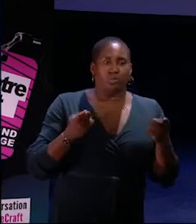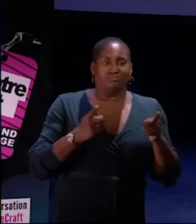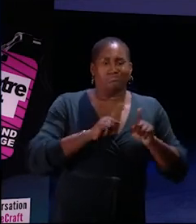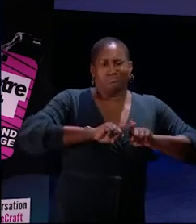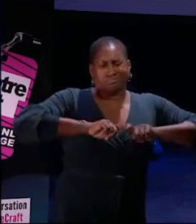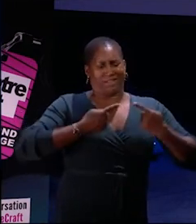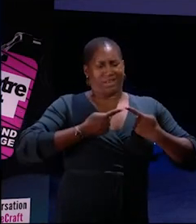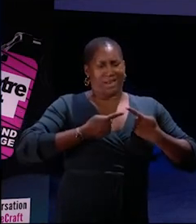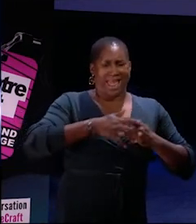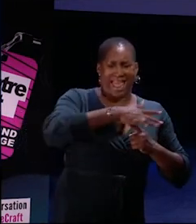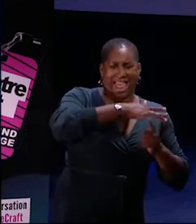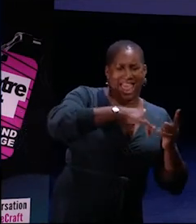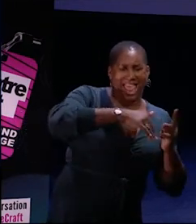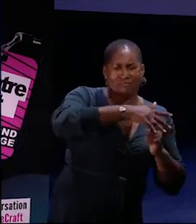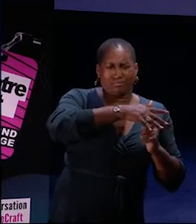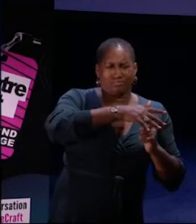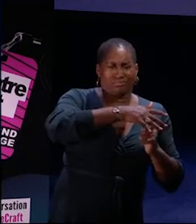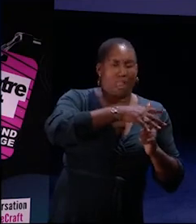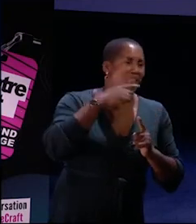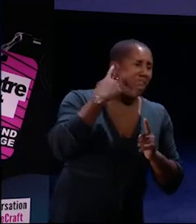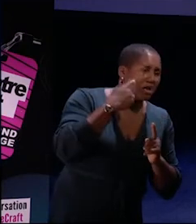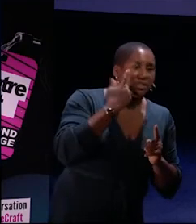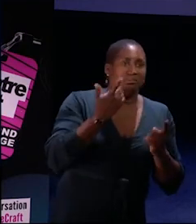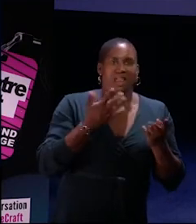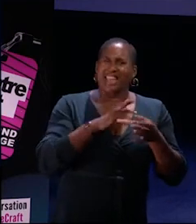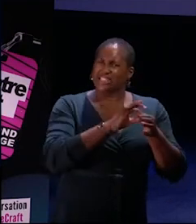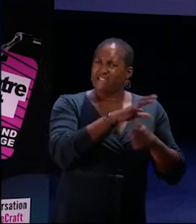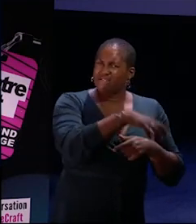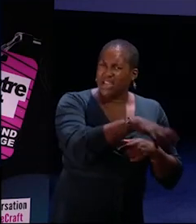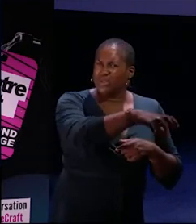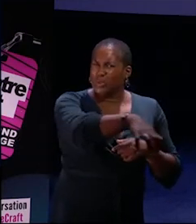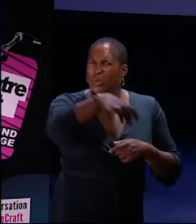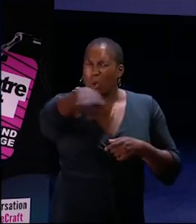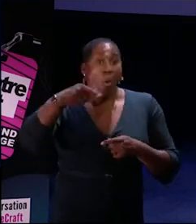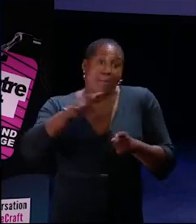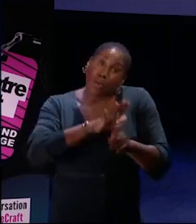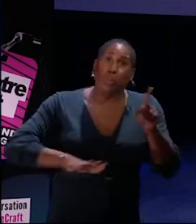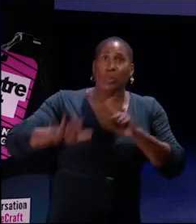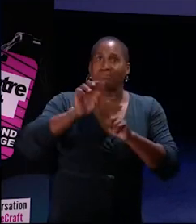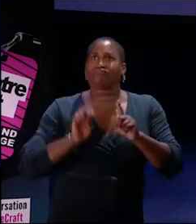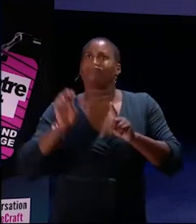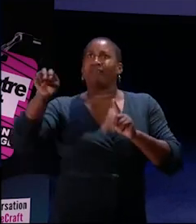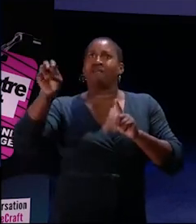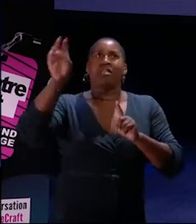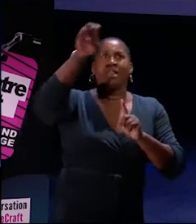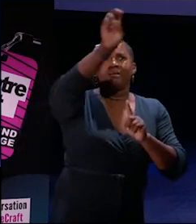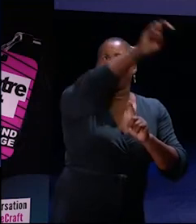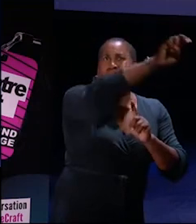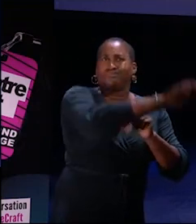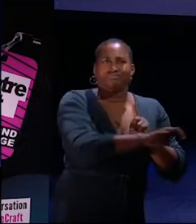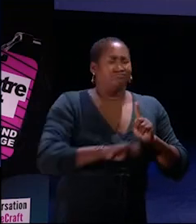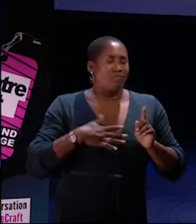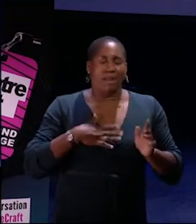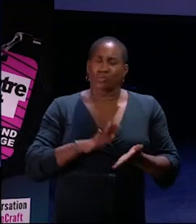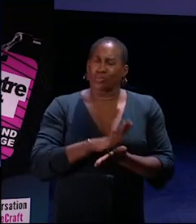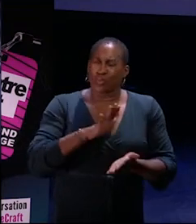of areas of London, even with venues or areas of the country or whatever else, that I really enjoy the sort of freedom